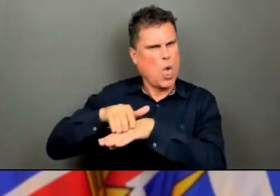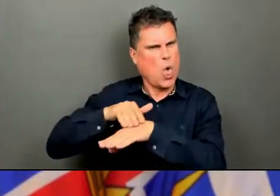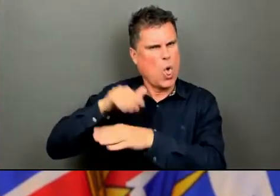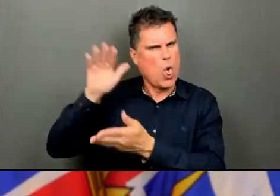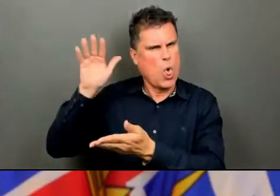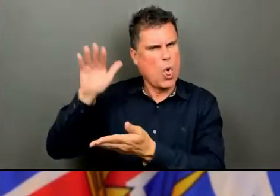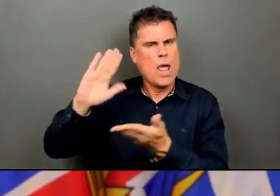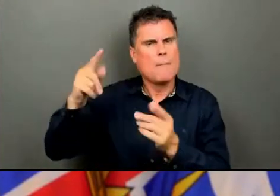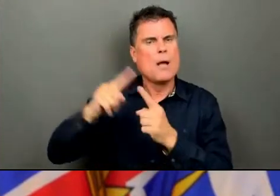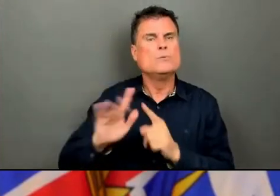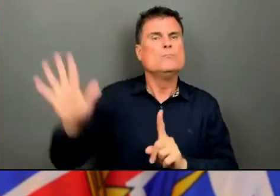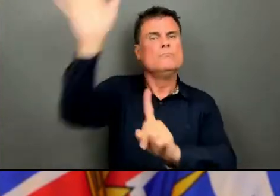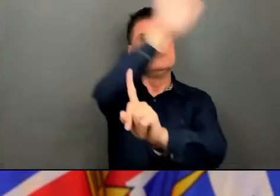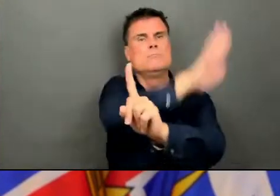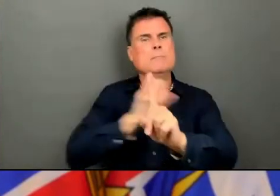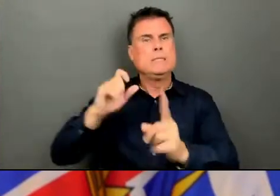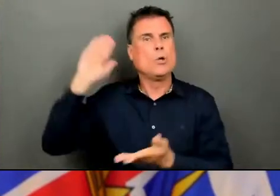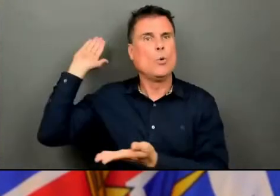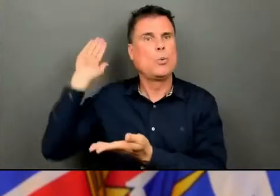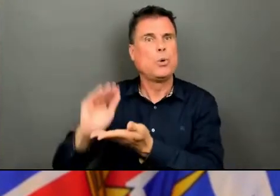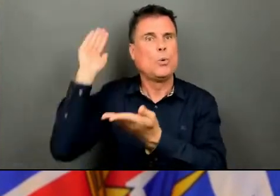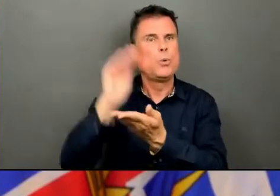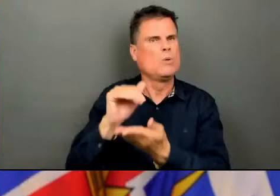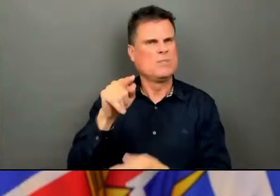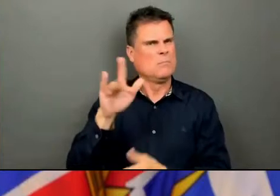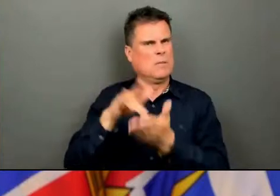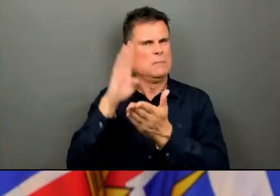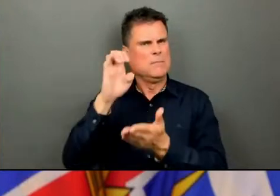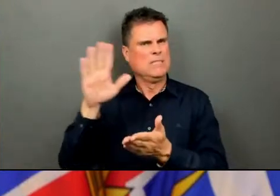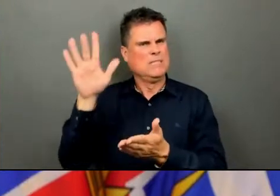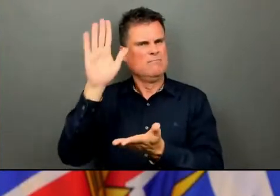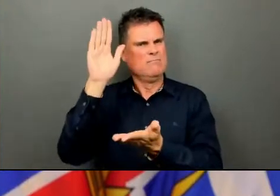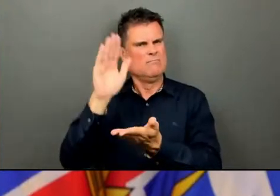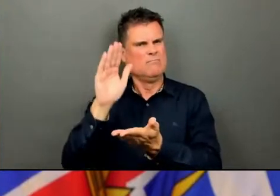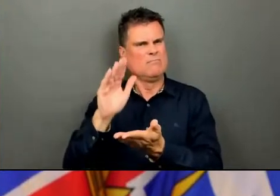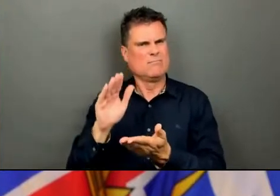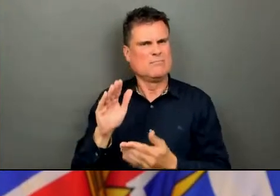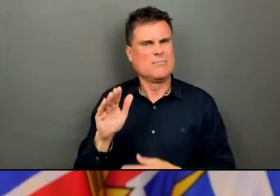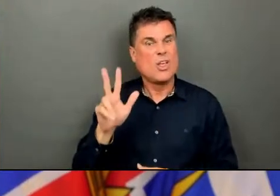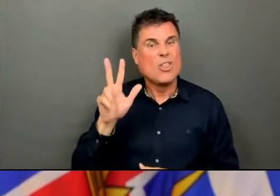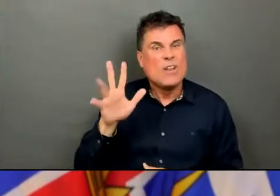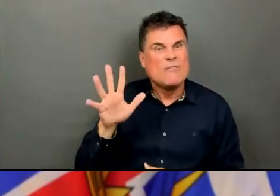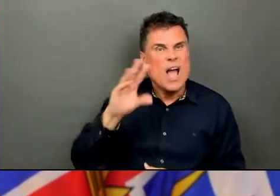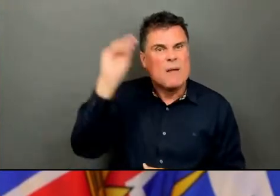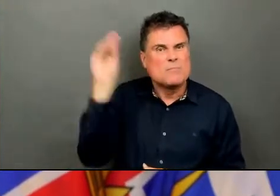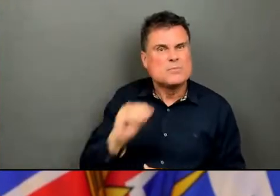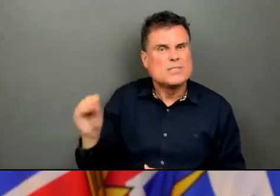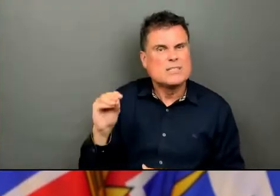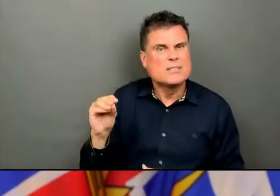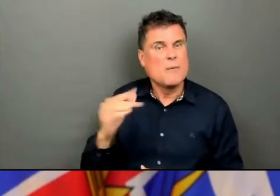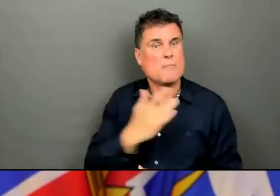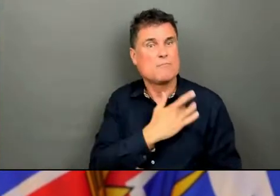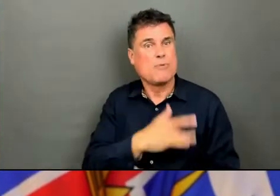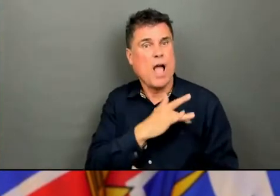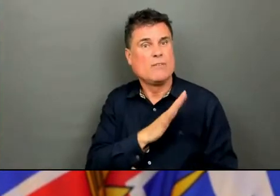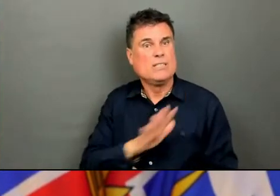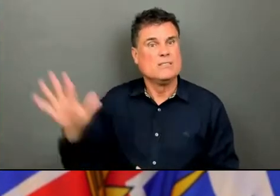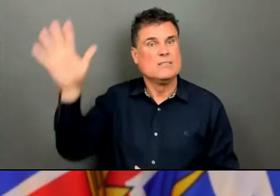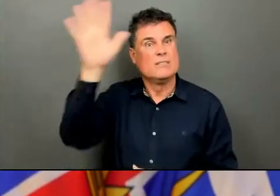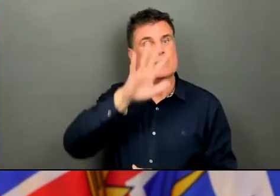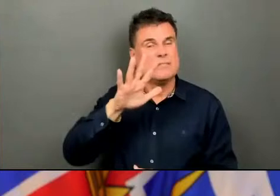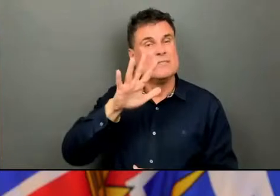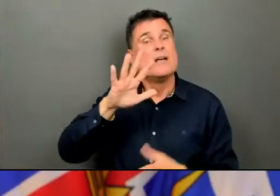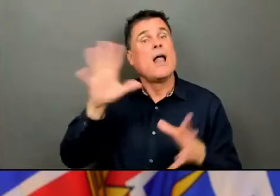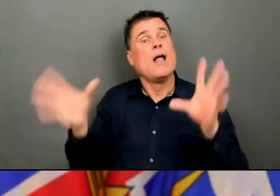guess today, I believe it, interior cases made up 35% of the total province numbers. Do we know why this is the